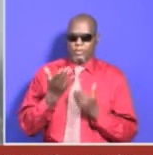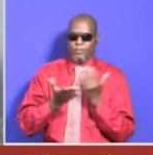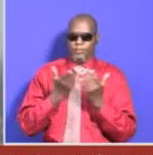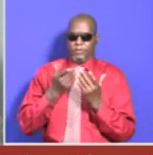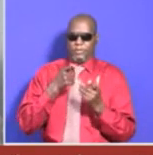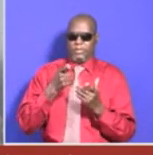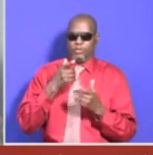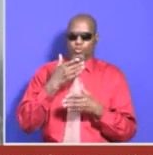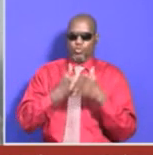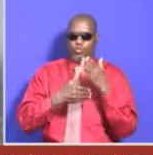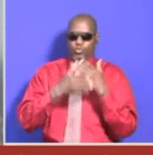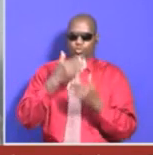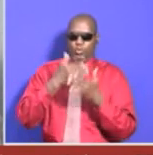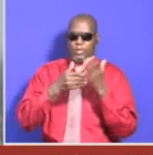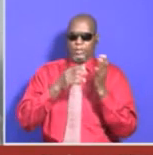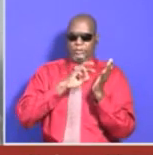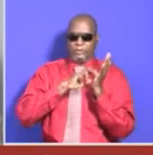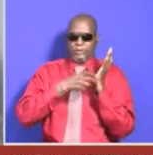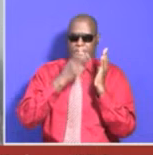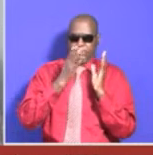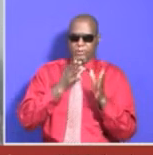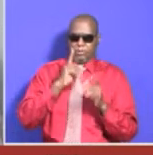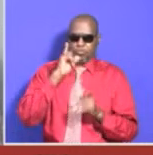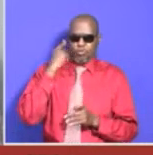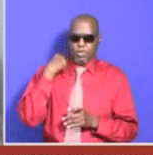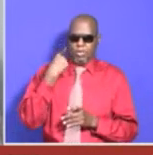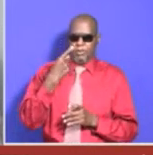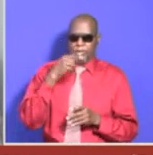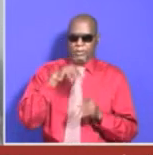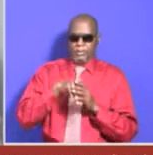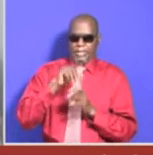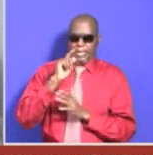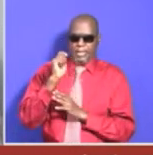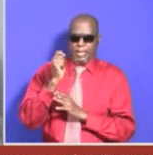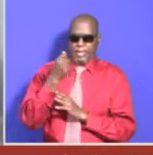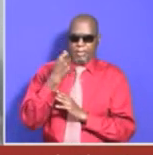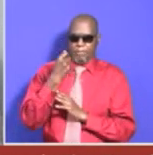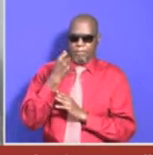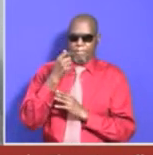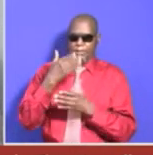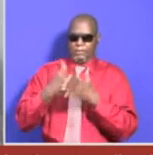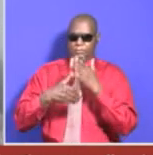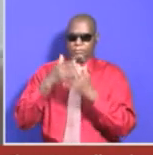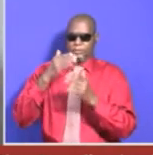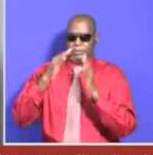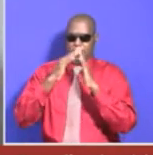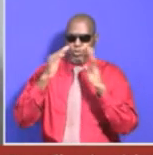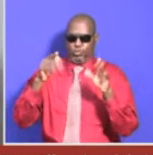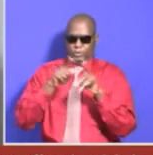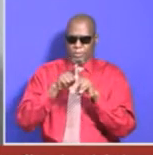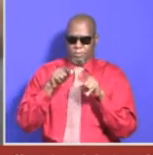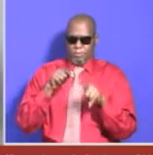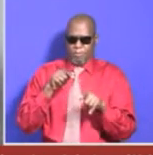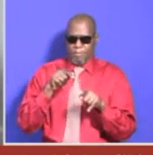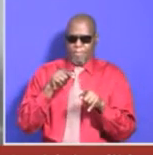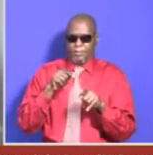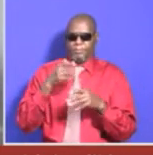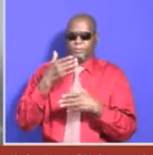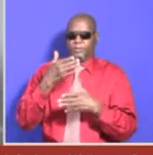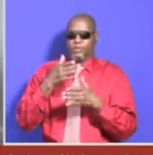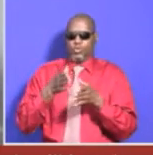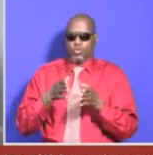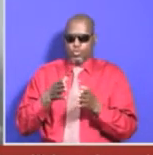ndio itakuwa contractor number one katika hii Kenya yetu. Mambo ya kujenga nyumba kama hizi, mambo ya